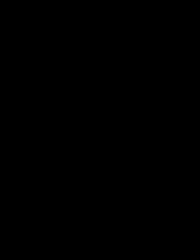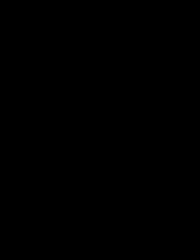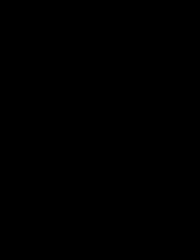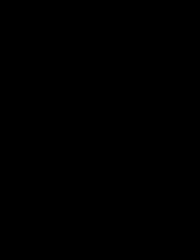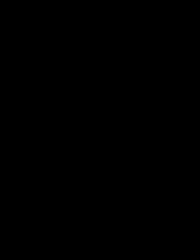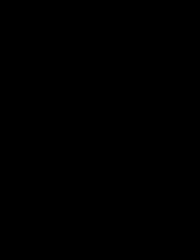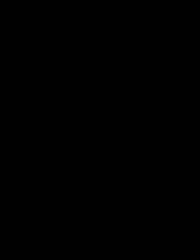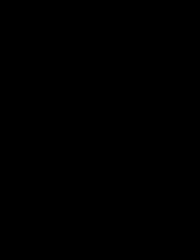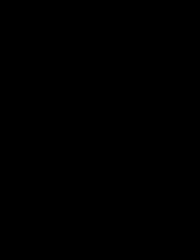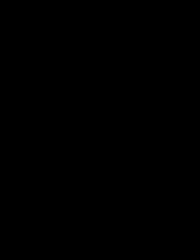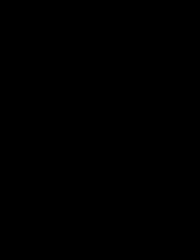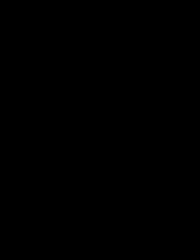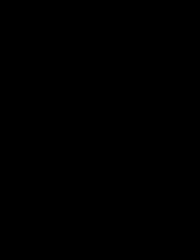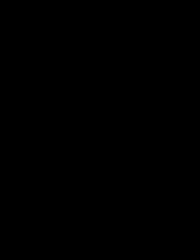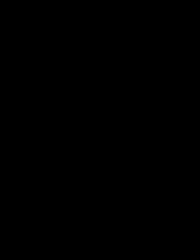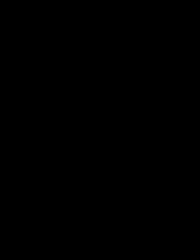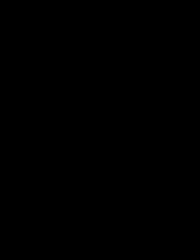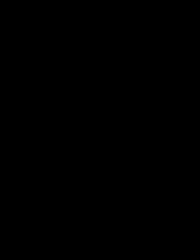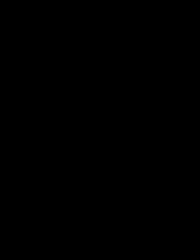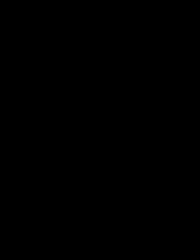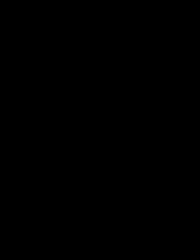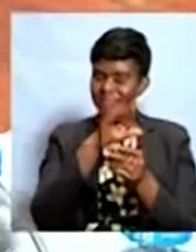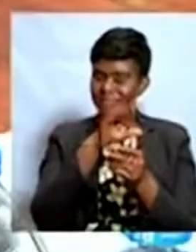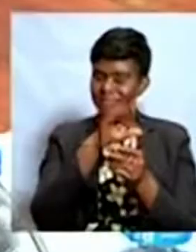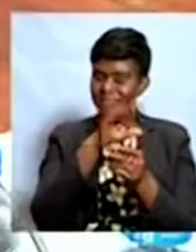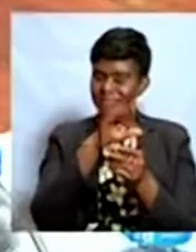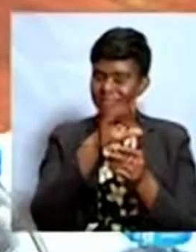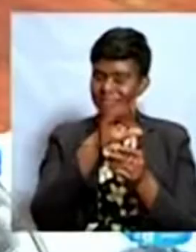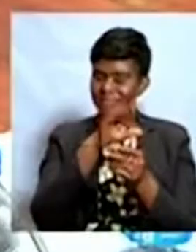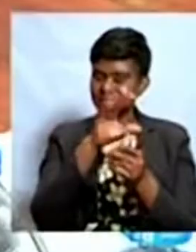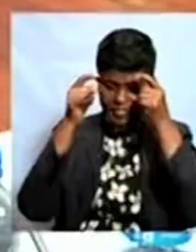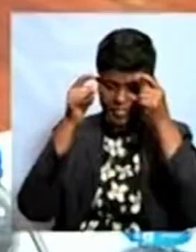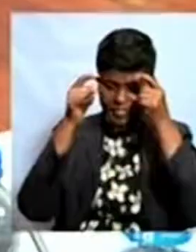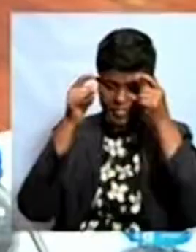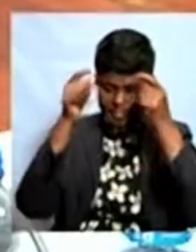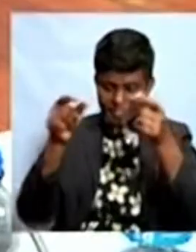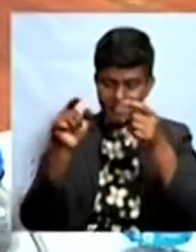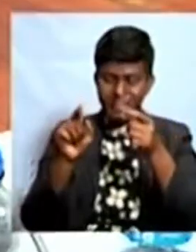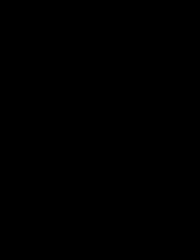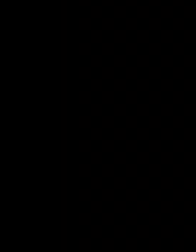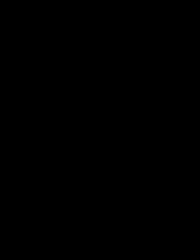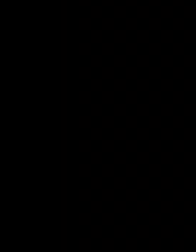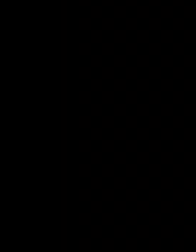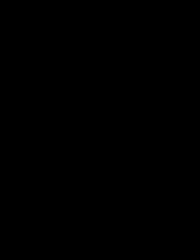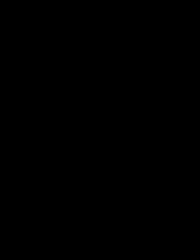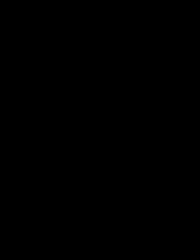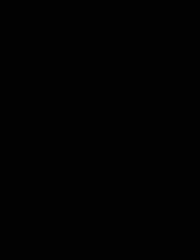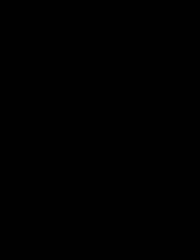Conferred upon you, and